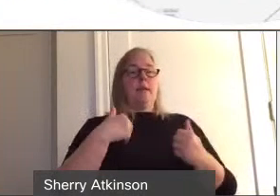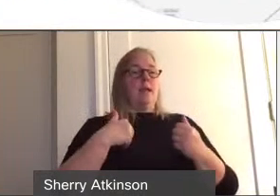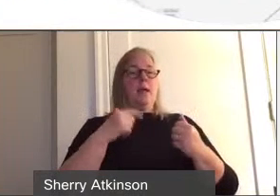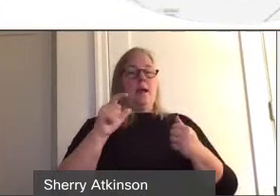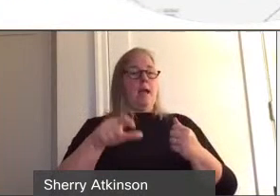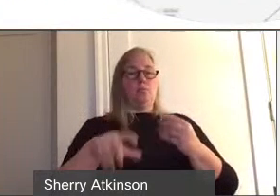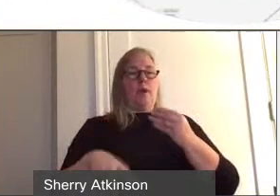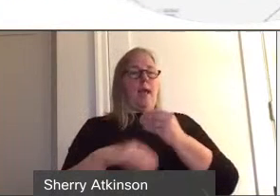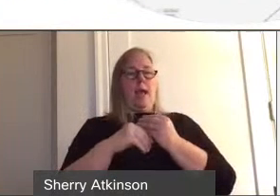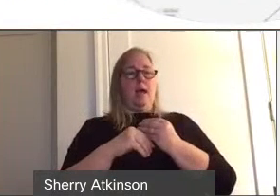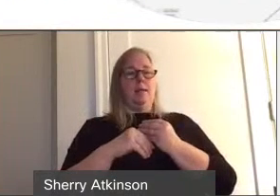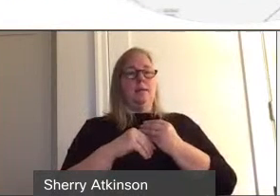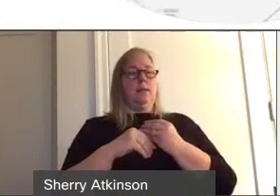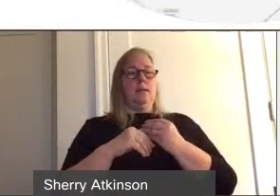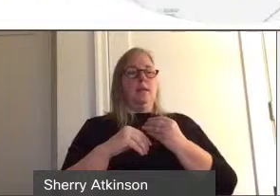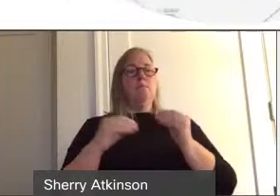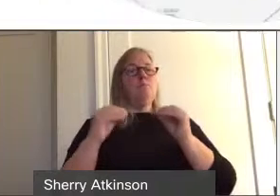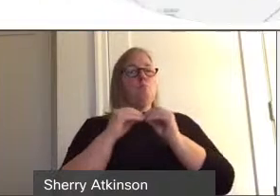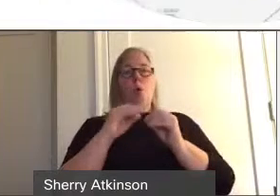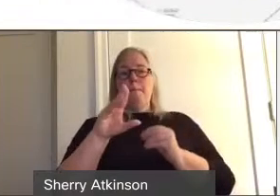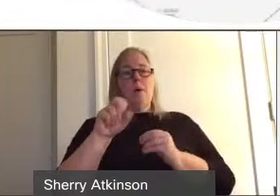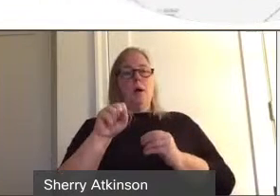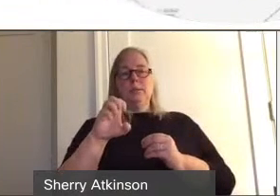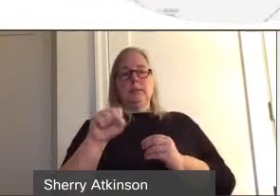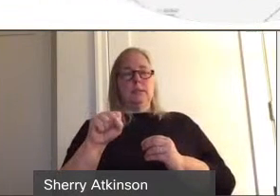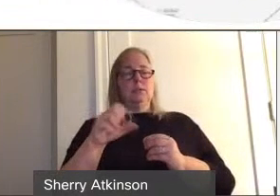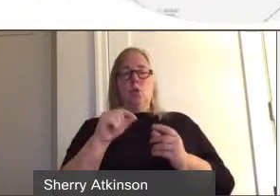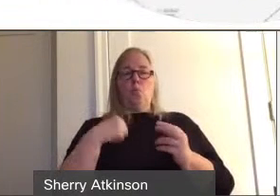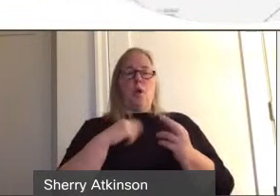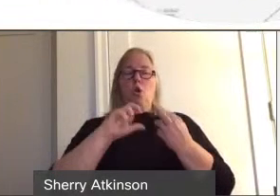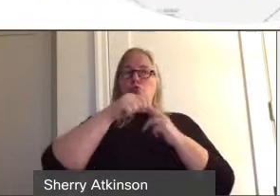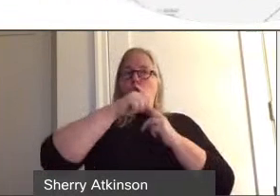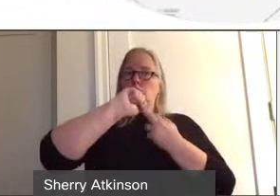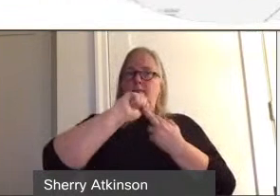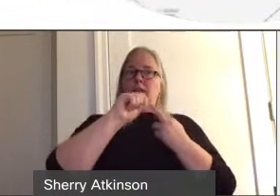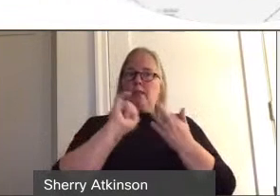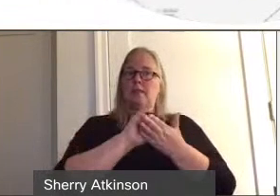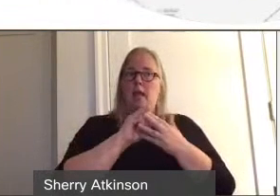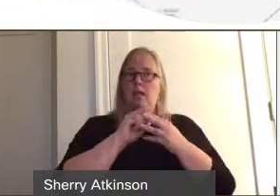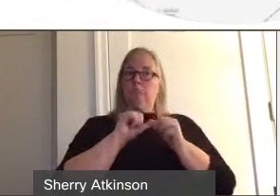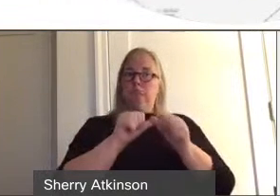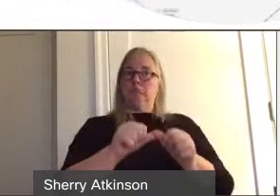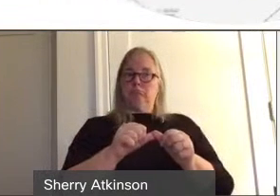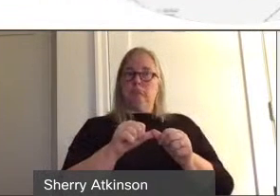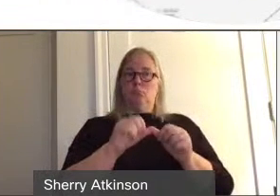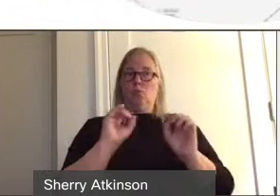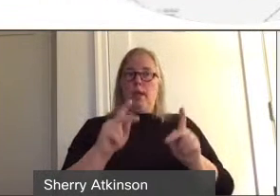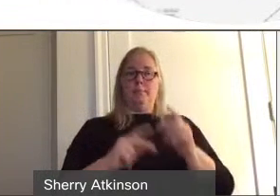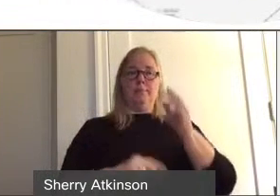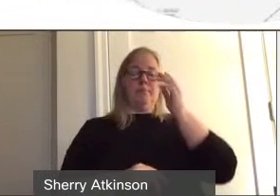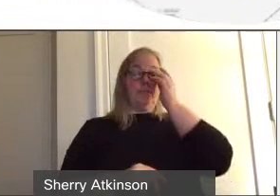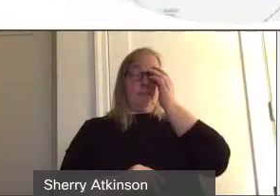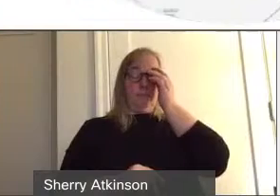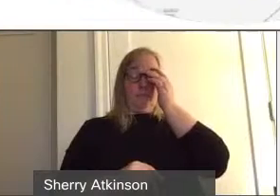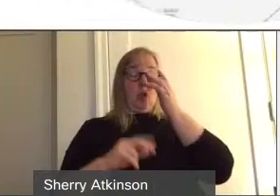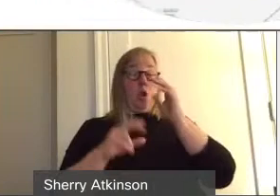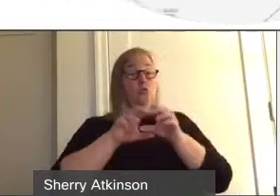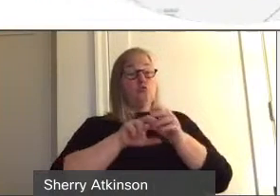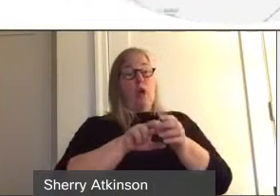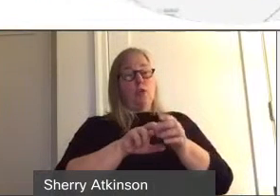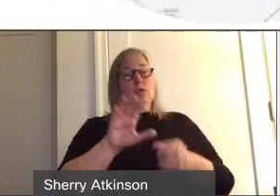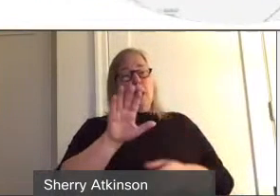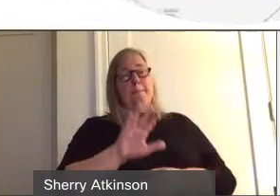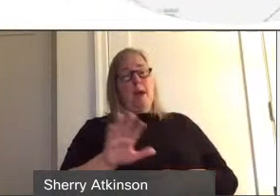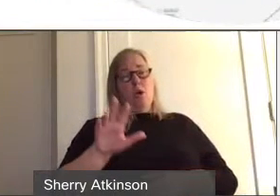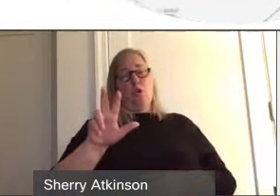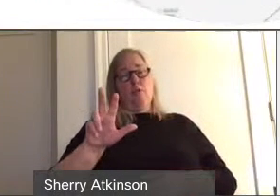where we have overcrowding. So crossing our fingers, that has been going okay. The ridership is at 35% of our